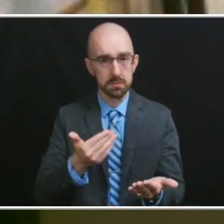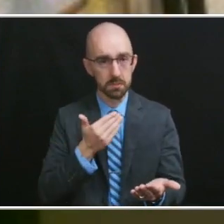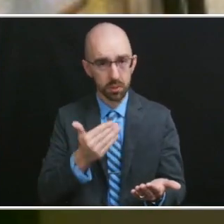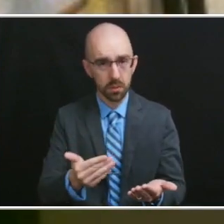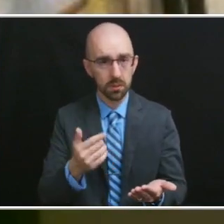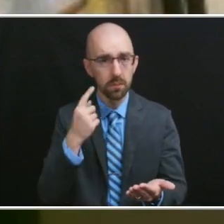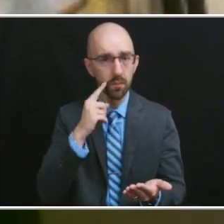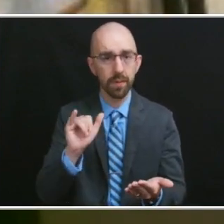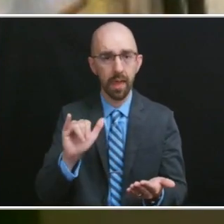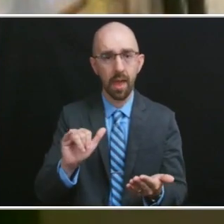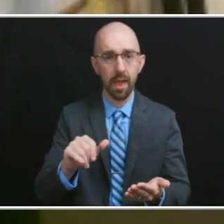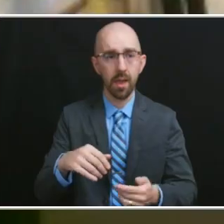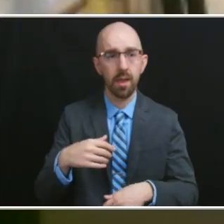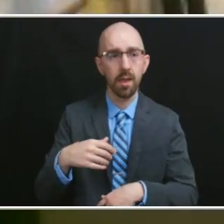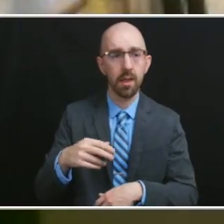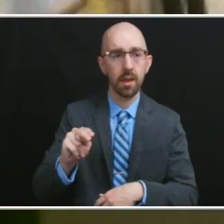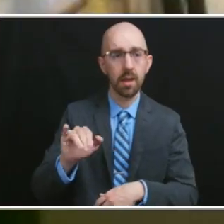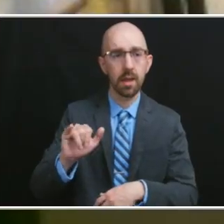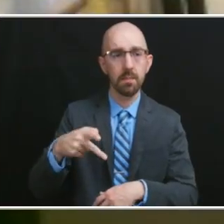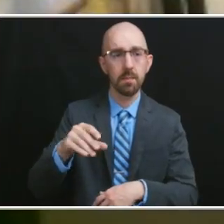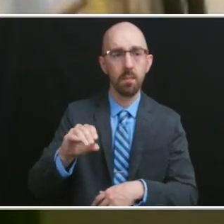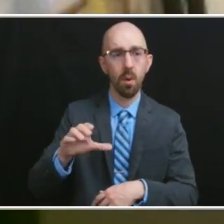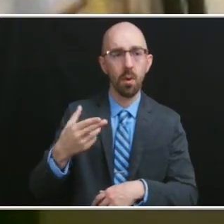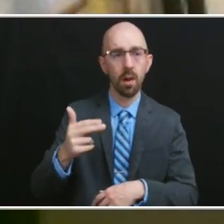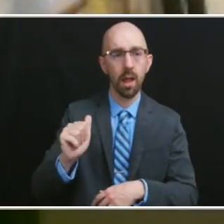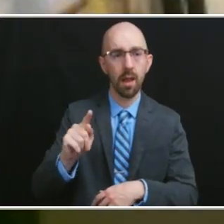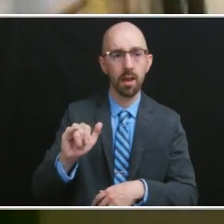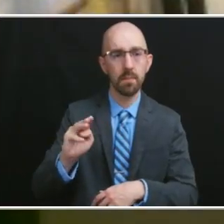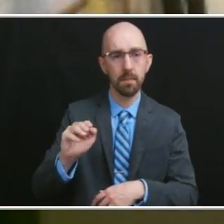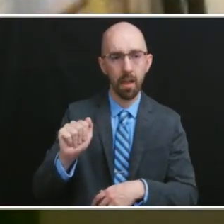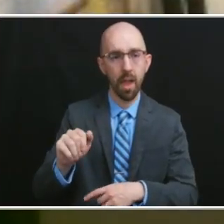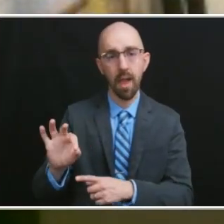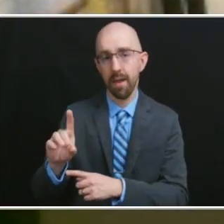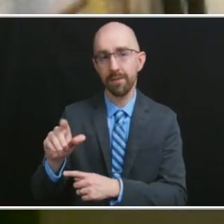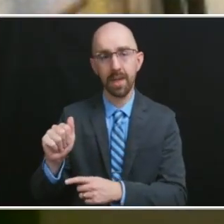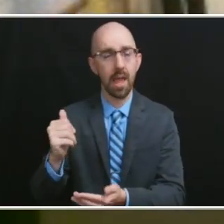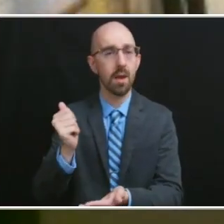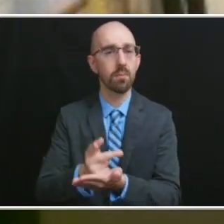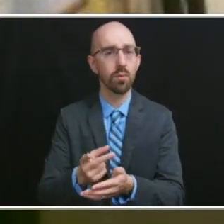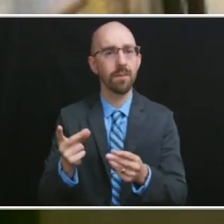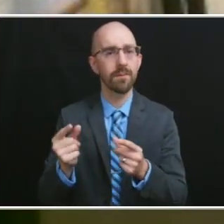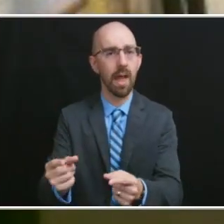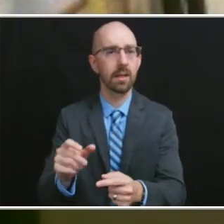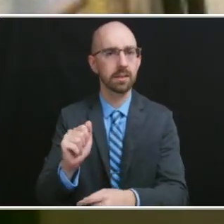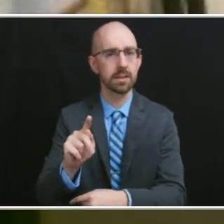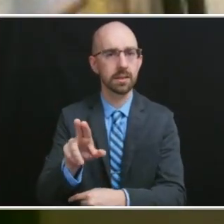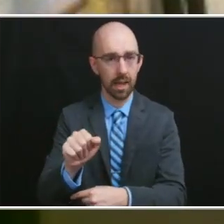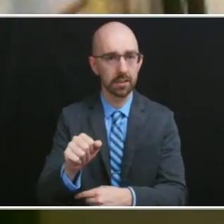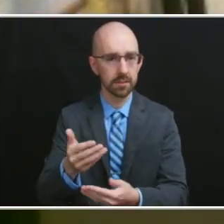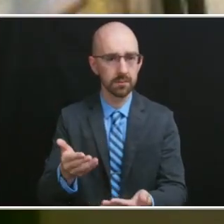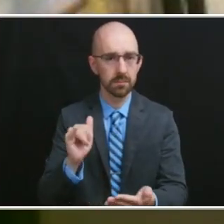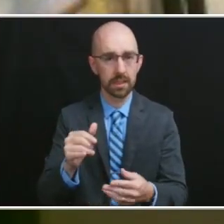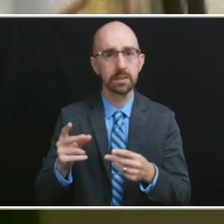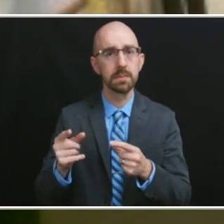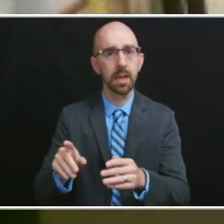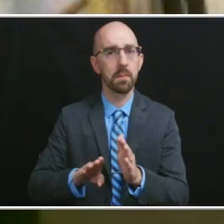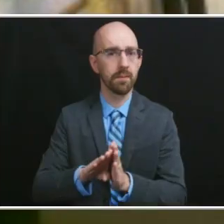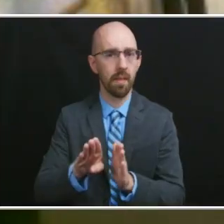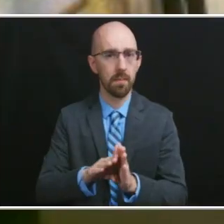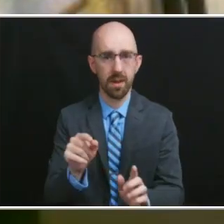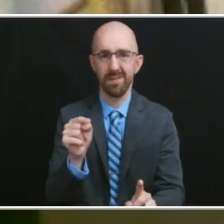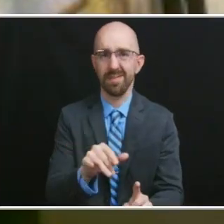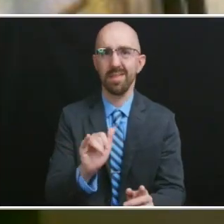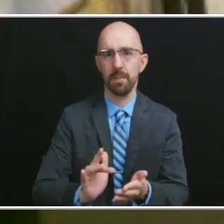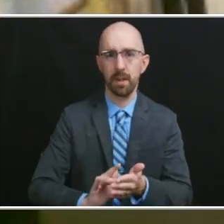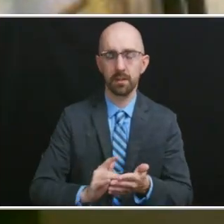case of nipocalimab, the FDA granted the fast track status for Sjögren's, and that is to speed up the development.